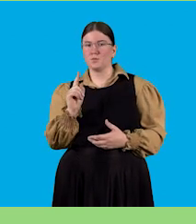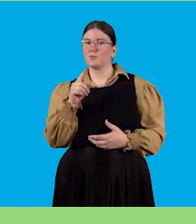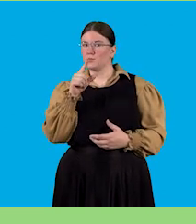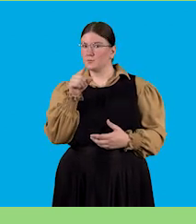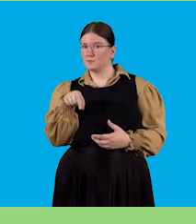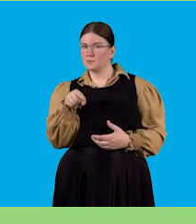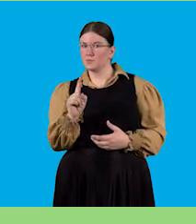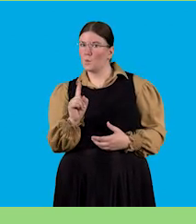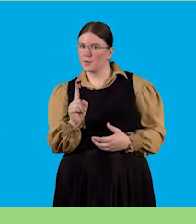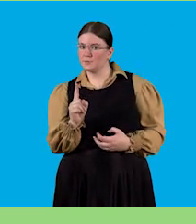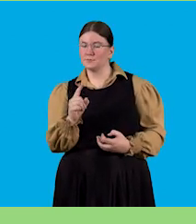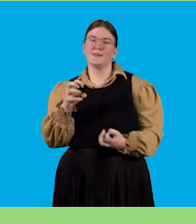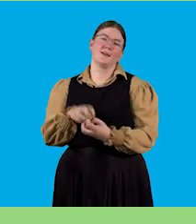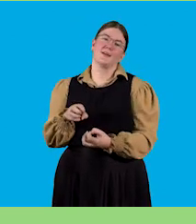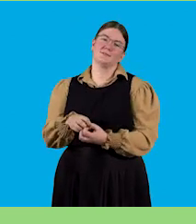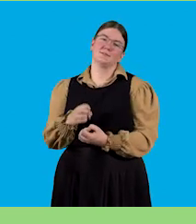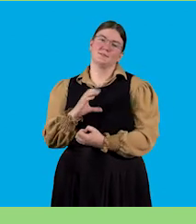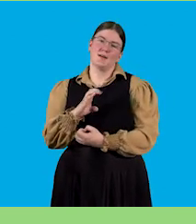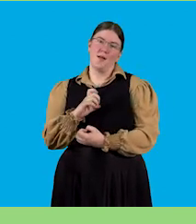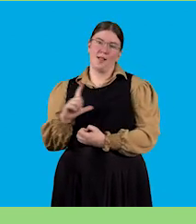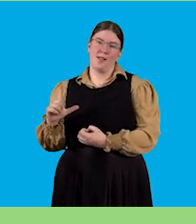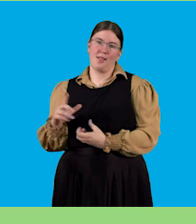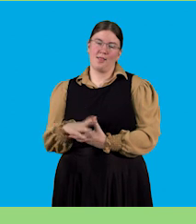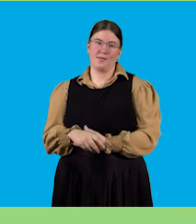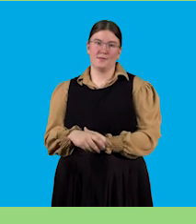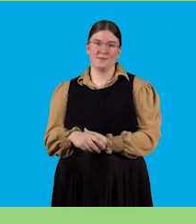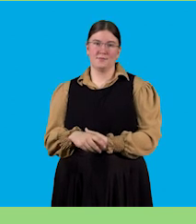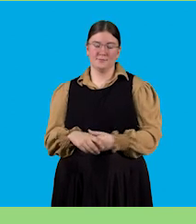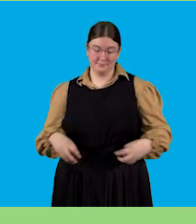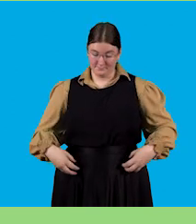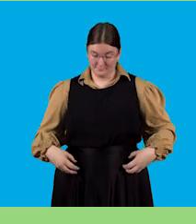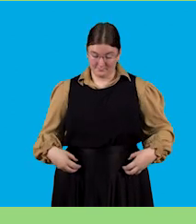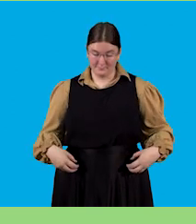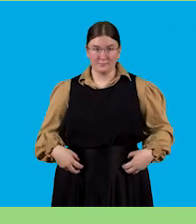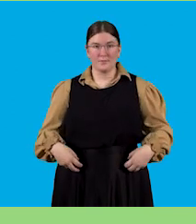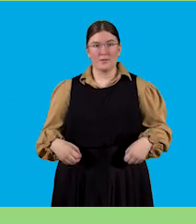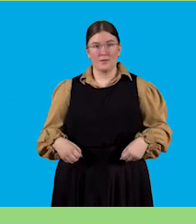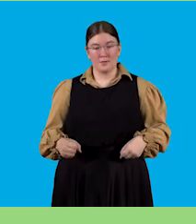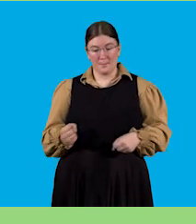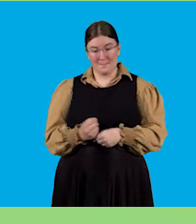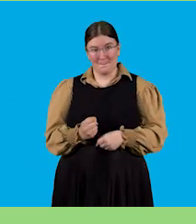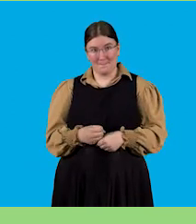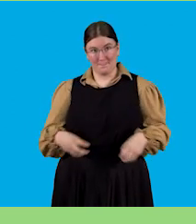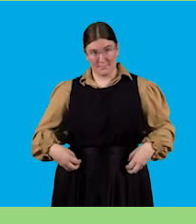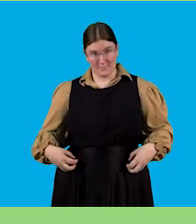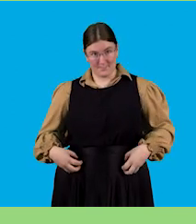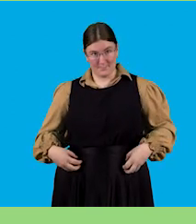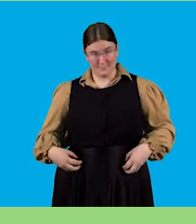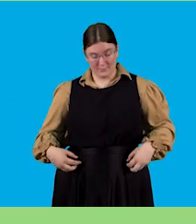or ovum refers to the egg cells. And this is released or